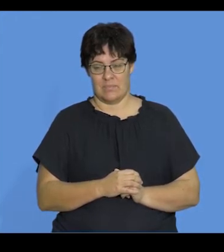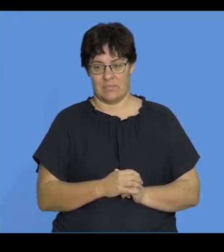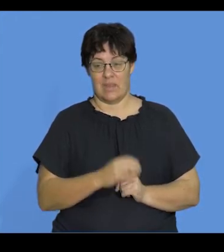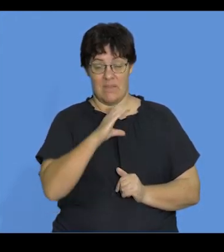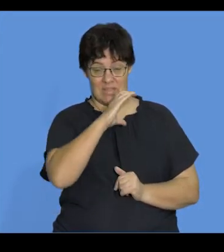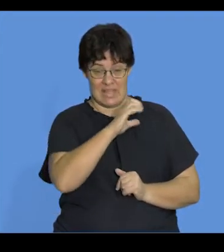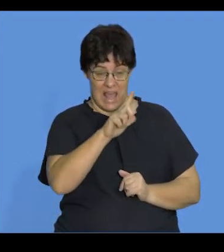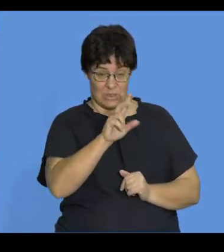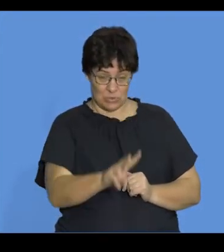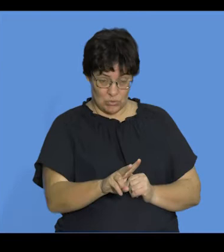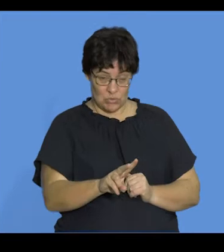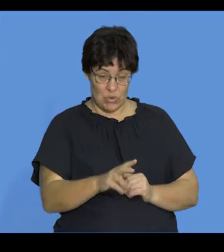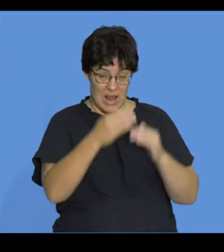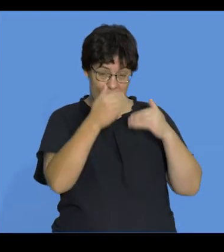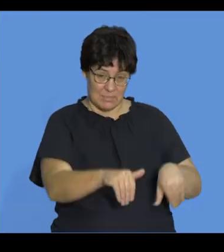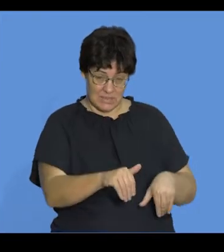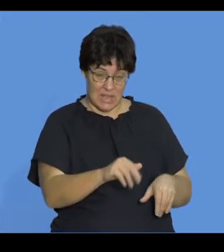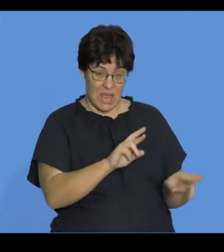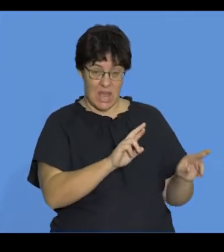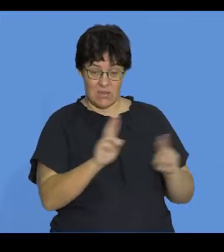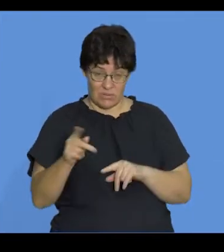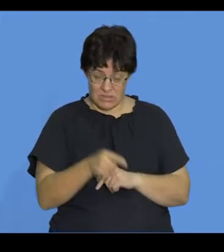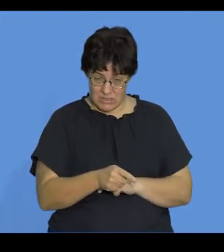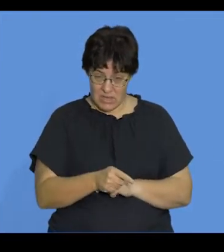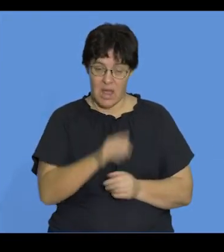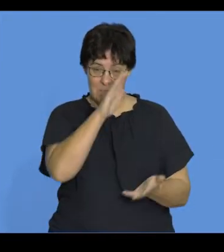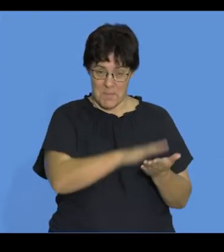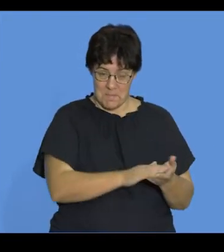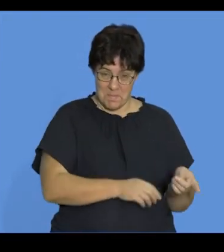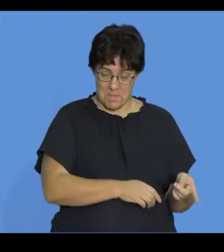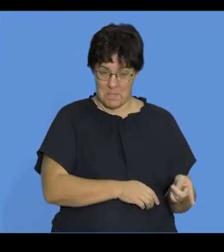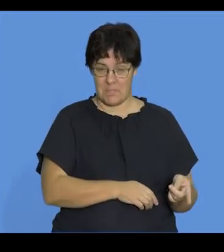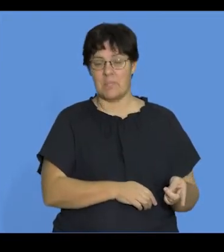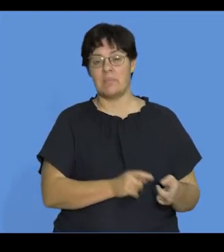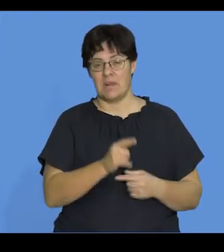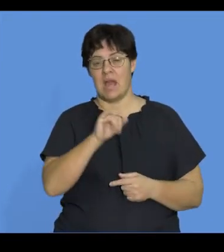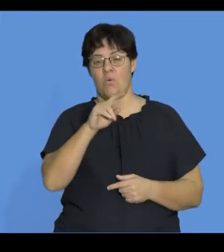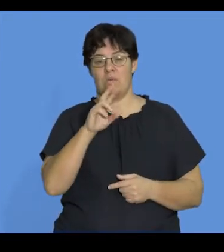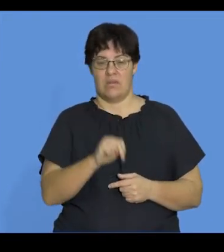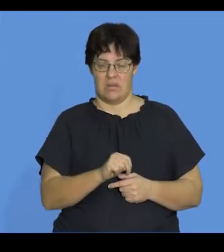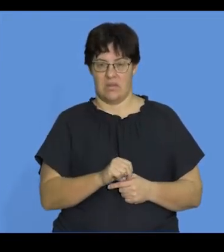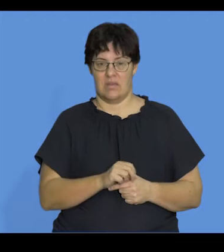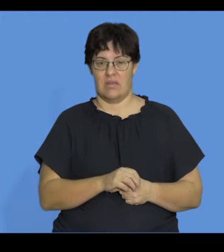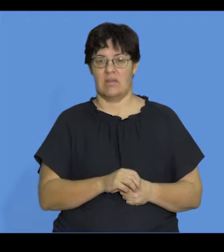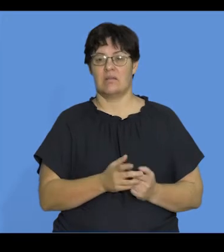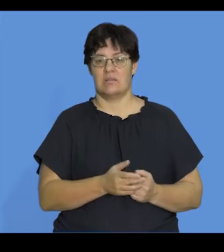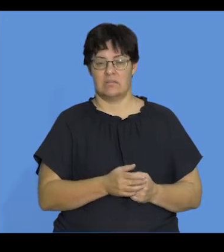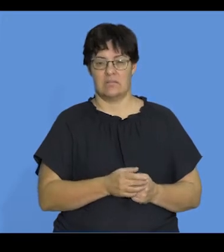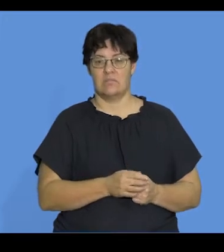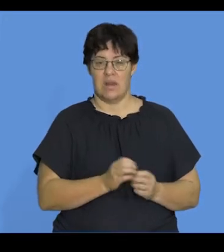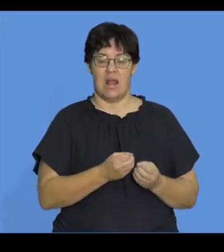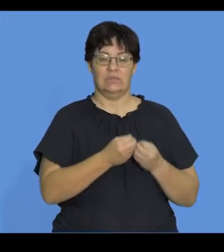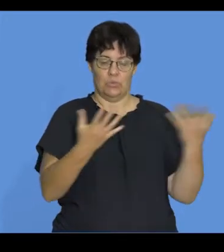If chlorine is the limiting reagent, what does it say by implication? We are saying that iron is the one that is